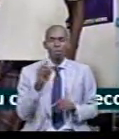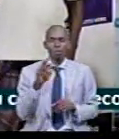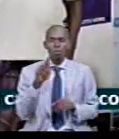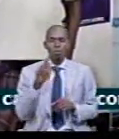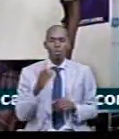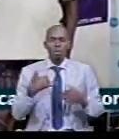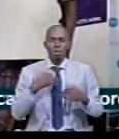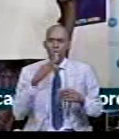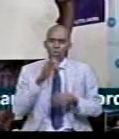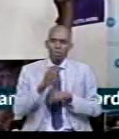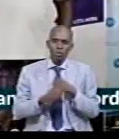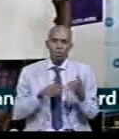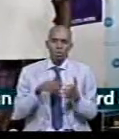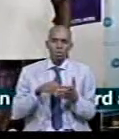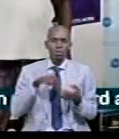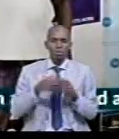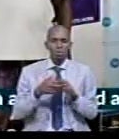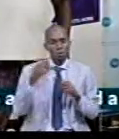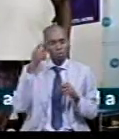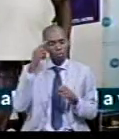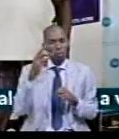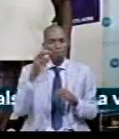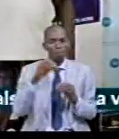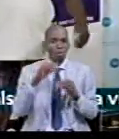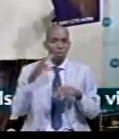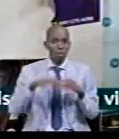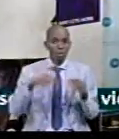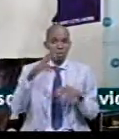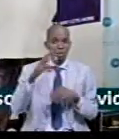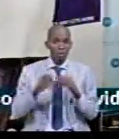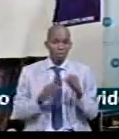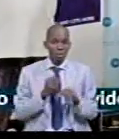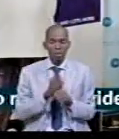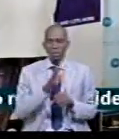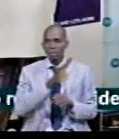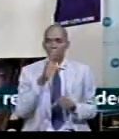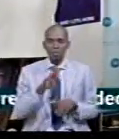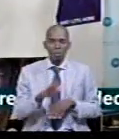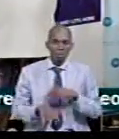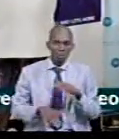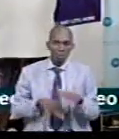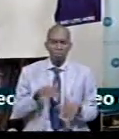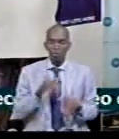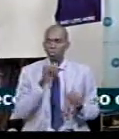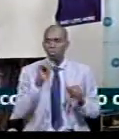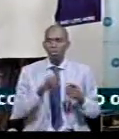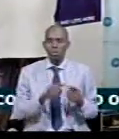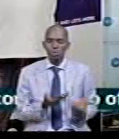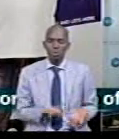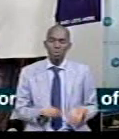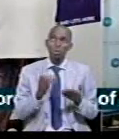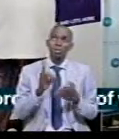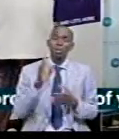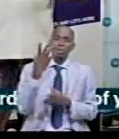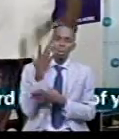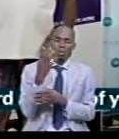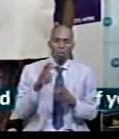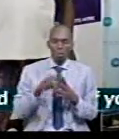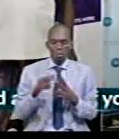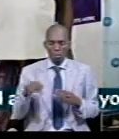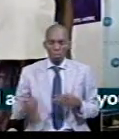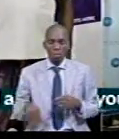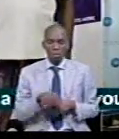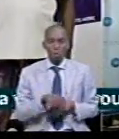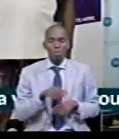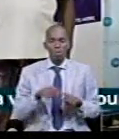and for the past 3 years, he has never walked. He couldn't lift the hand, neither the legs. But he was invited to